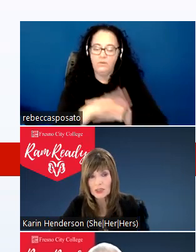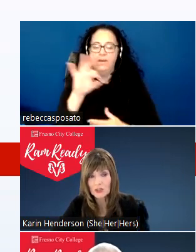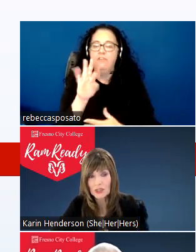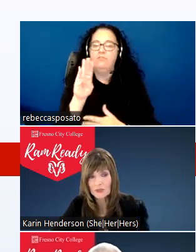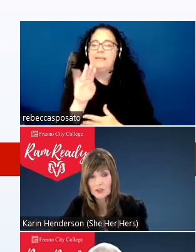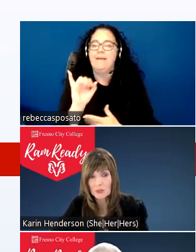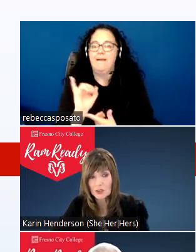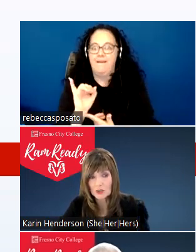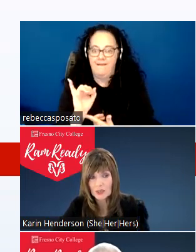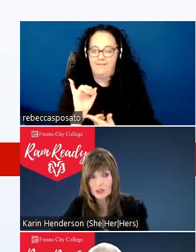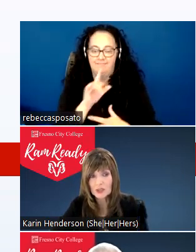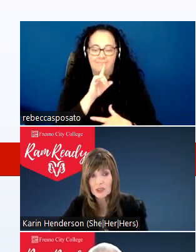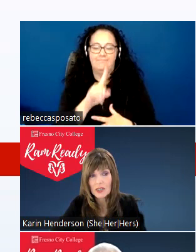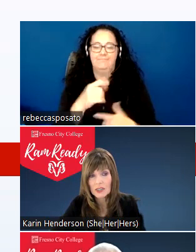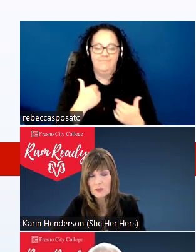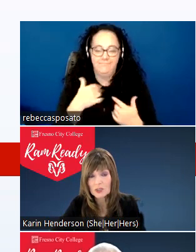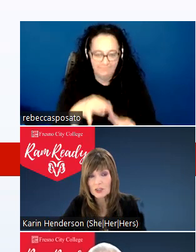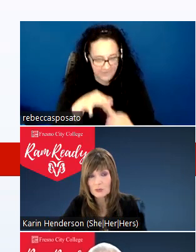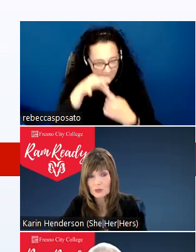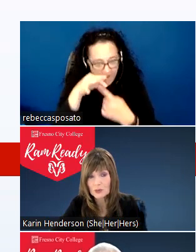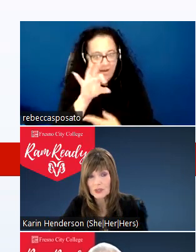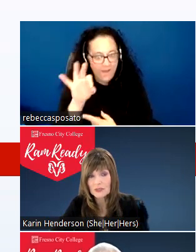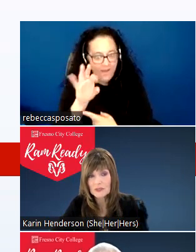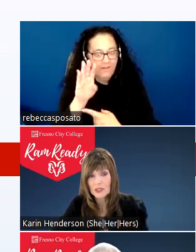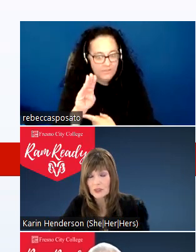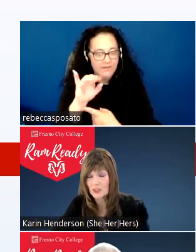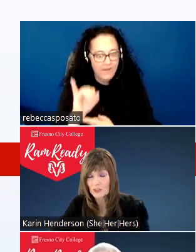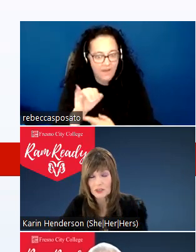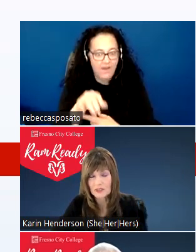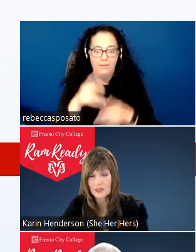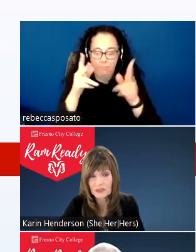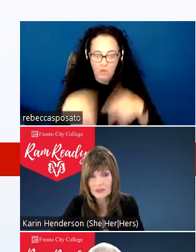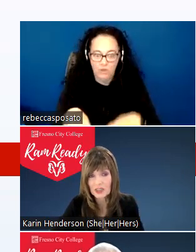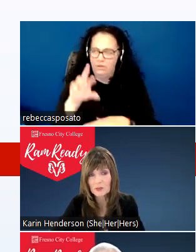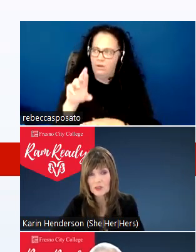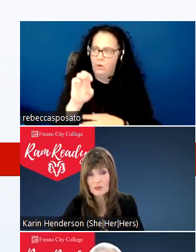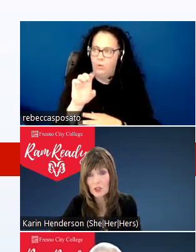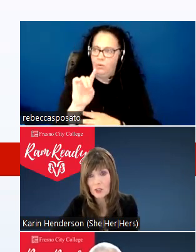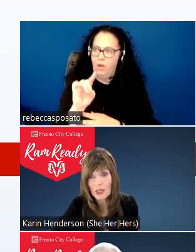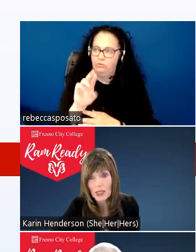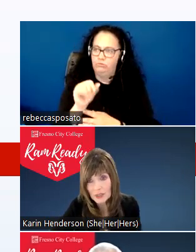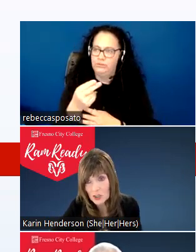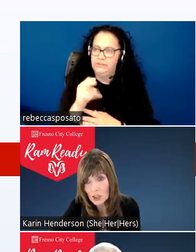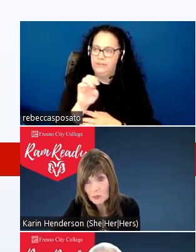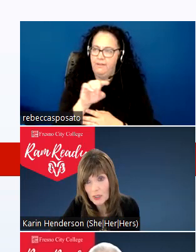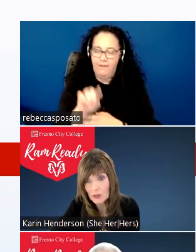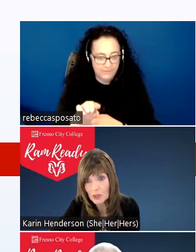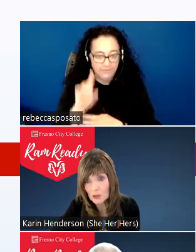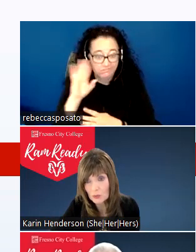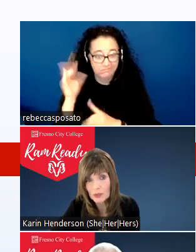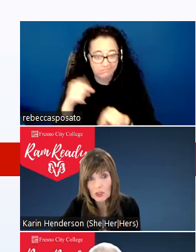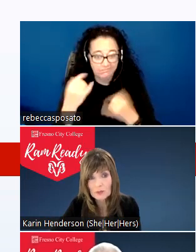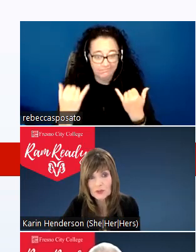workshop. We actually have a Special Agent Rodriguez. I think he's already slated to come in the fall. And they talk